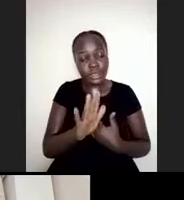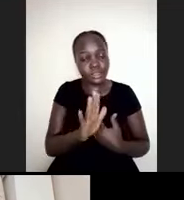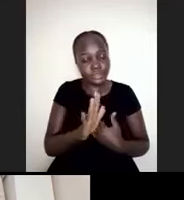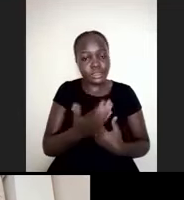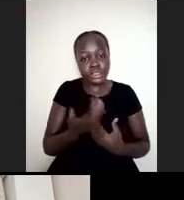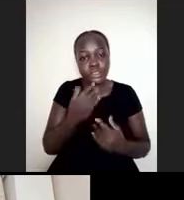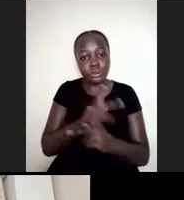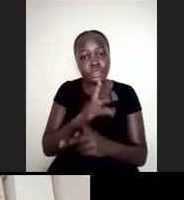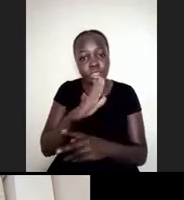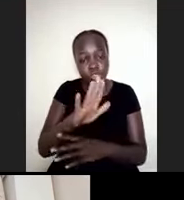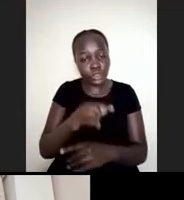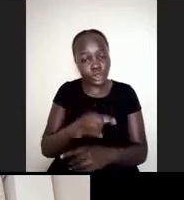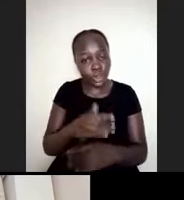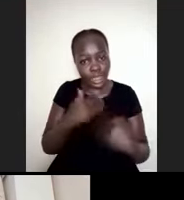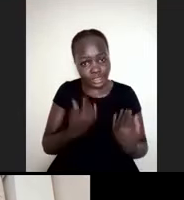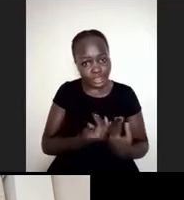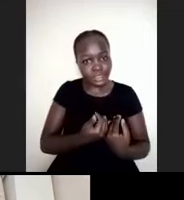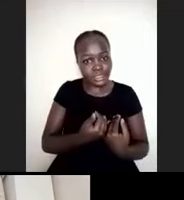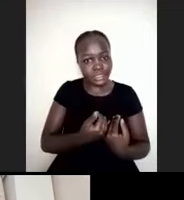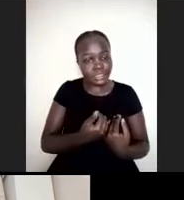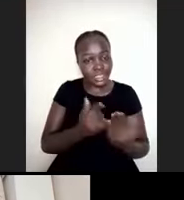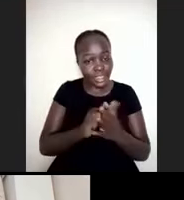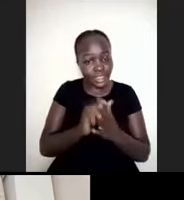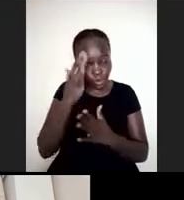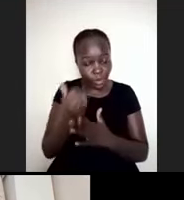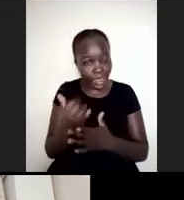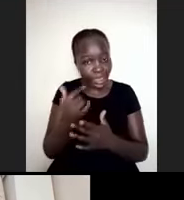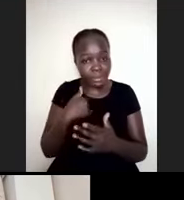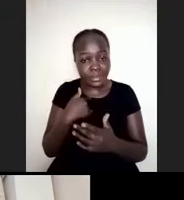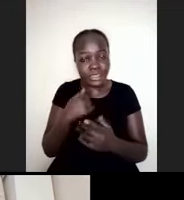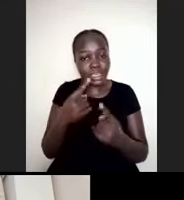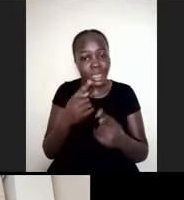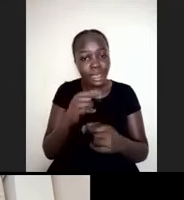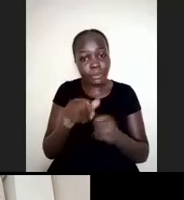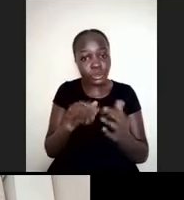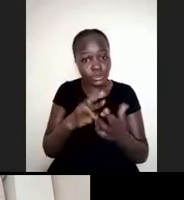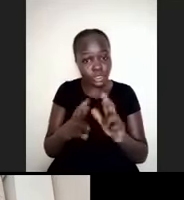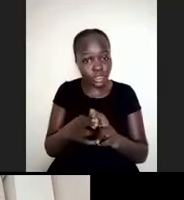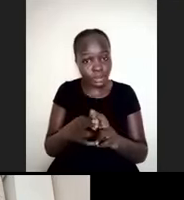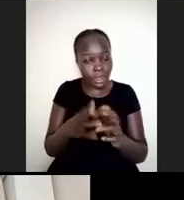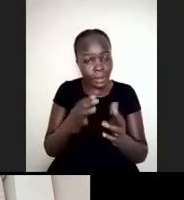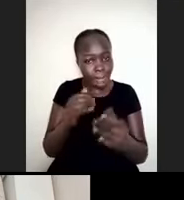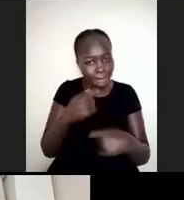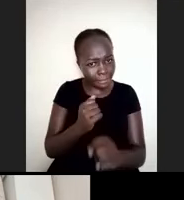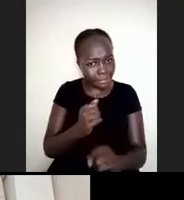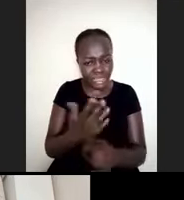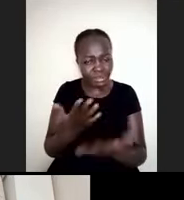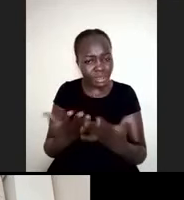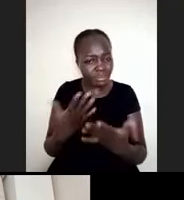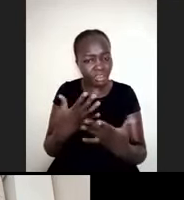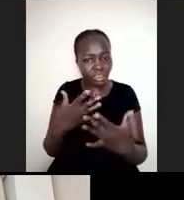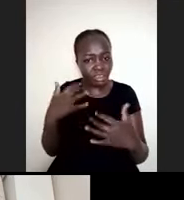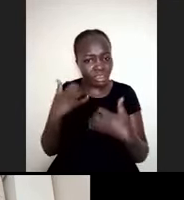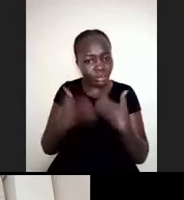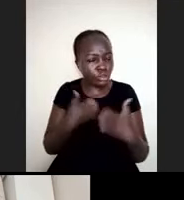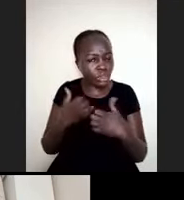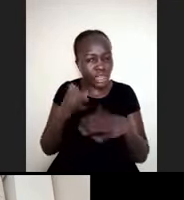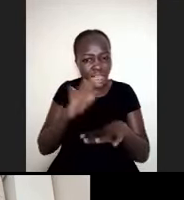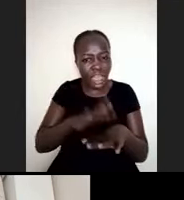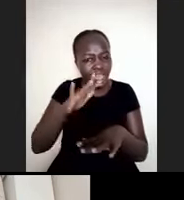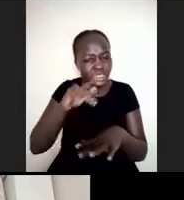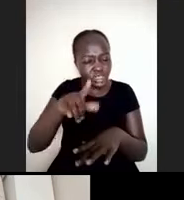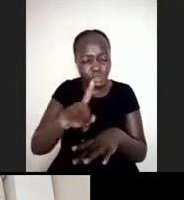that's why I was telling you previously about these relationships. You could end up emotionally even hurting your heart so much that you go